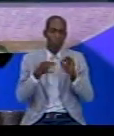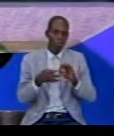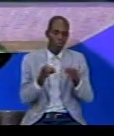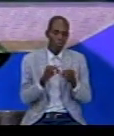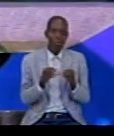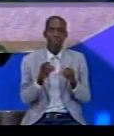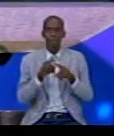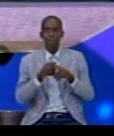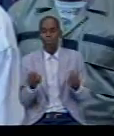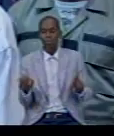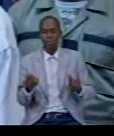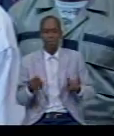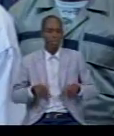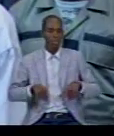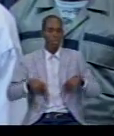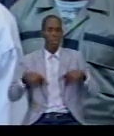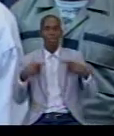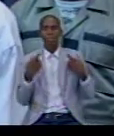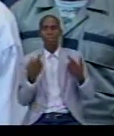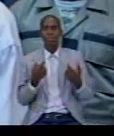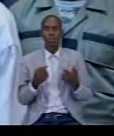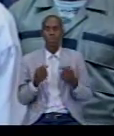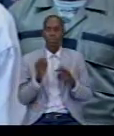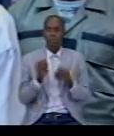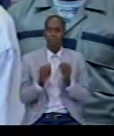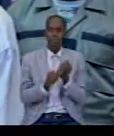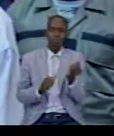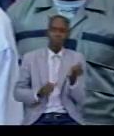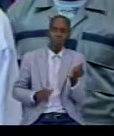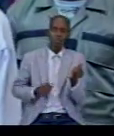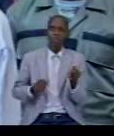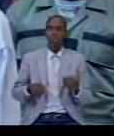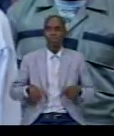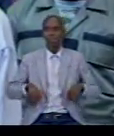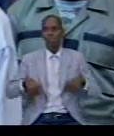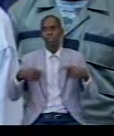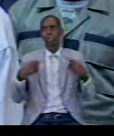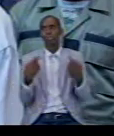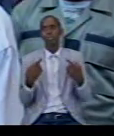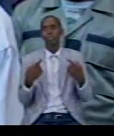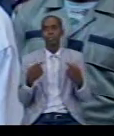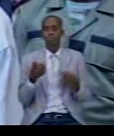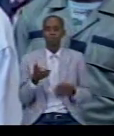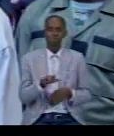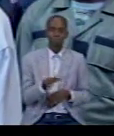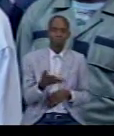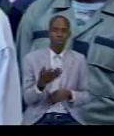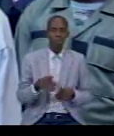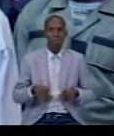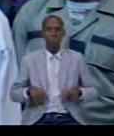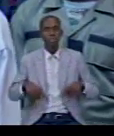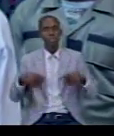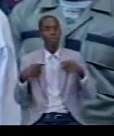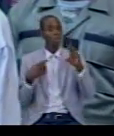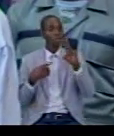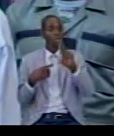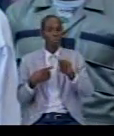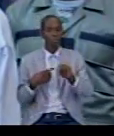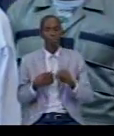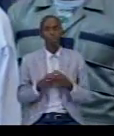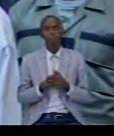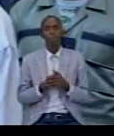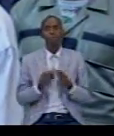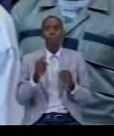a different lifestyle, a backsliding lifestyle, a compromising lifestyle. No.